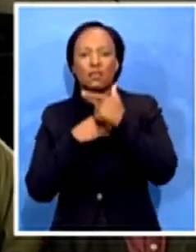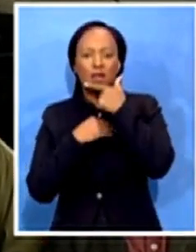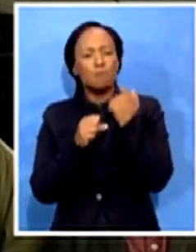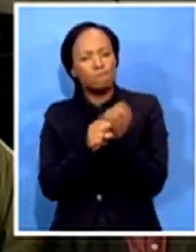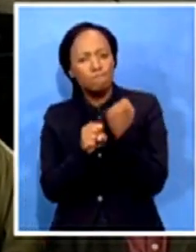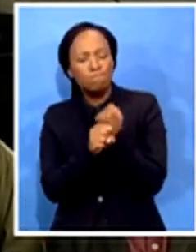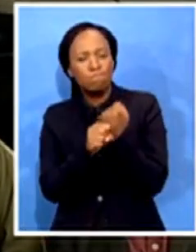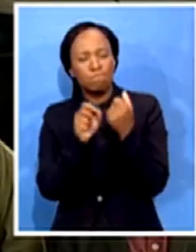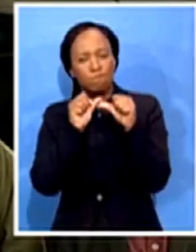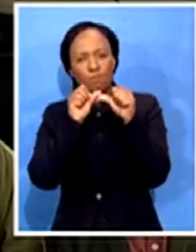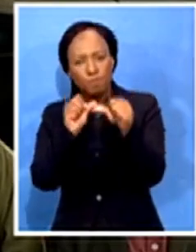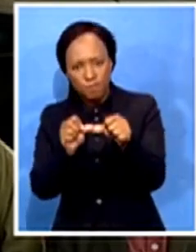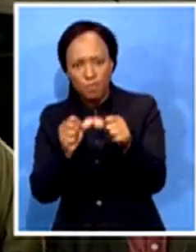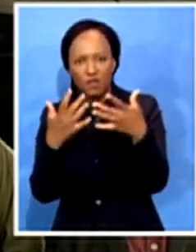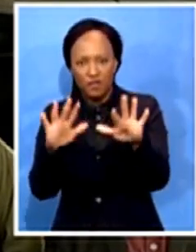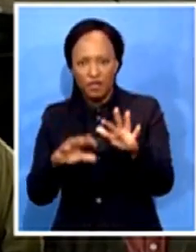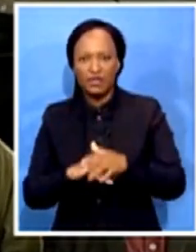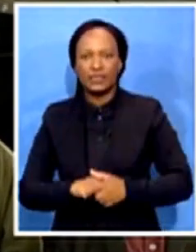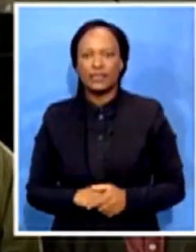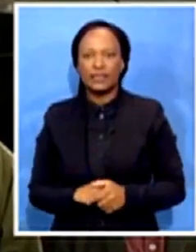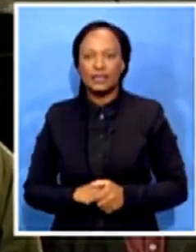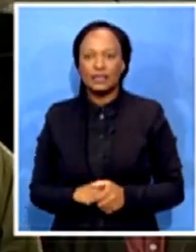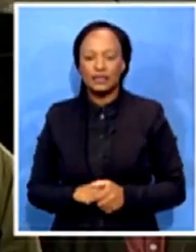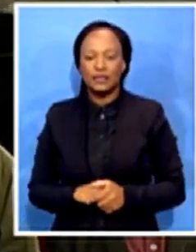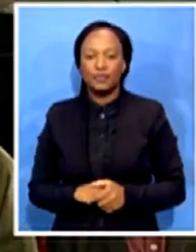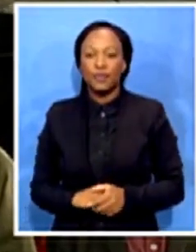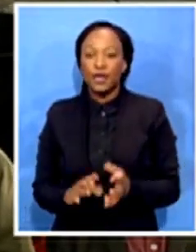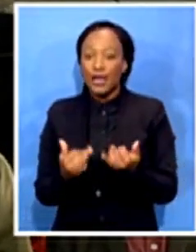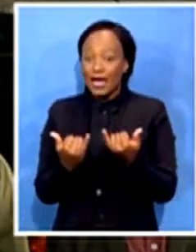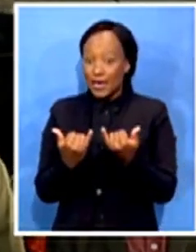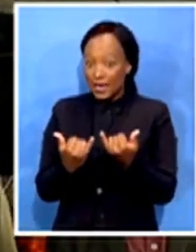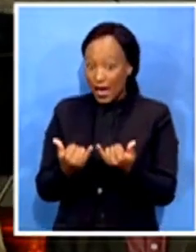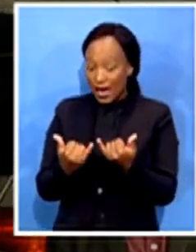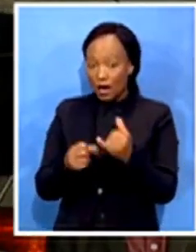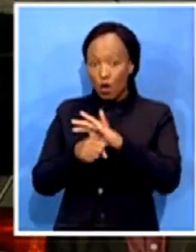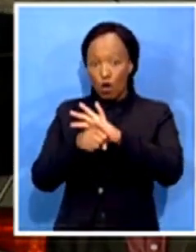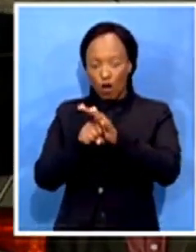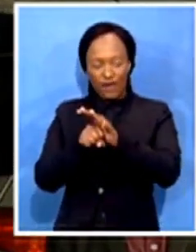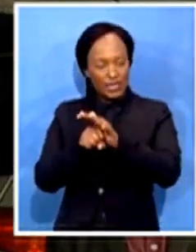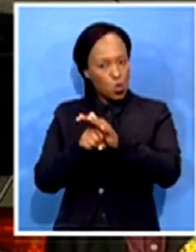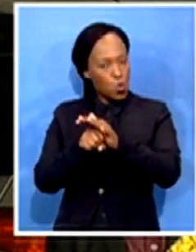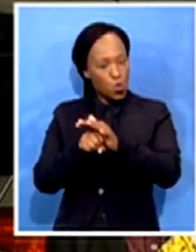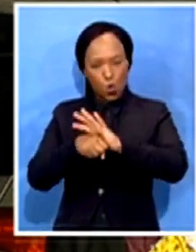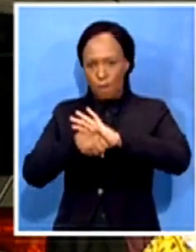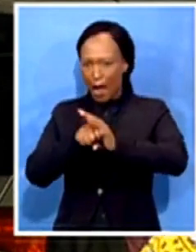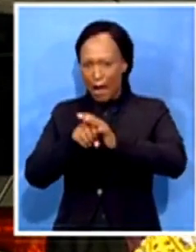the pace and the speed at which the pandemic is moving now is doubling every day.